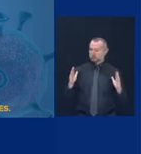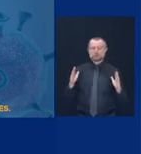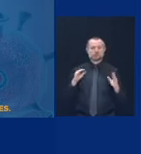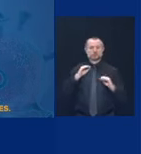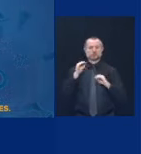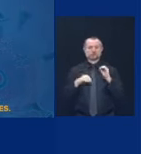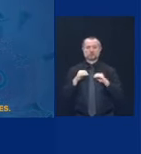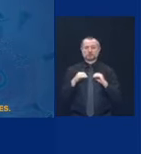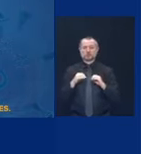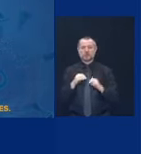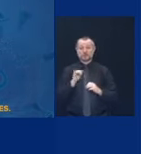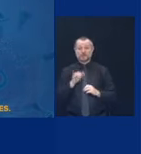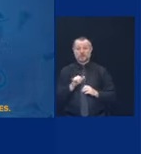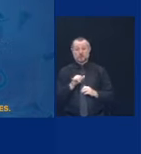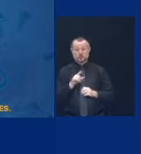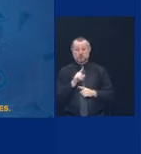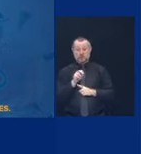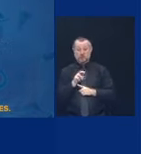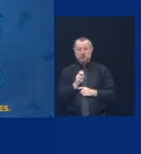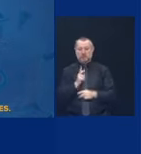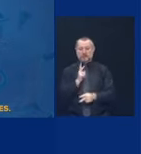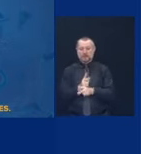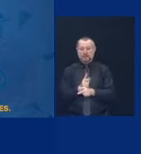for 10 days.